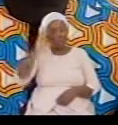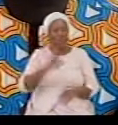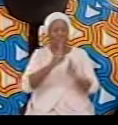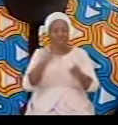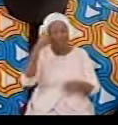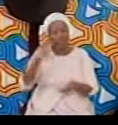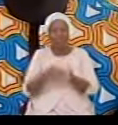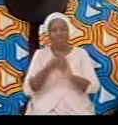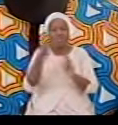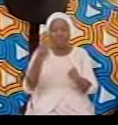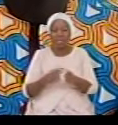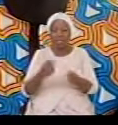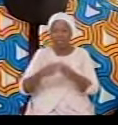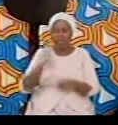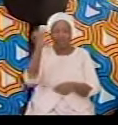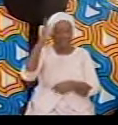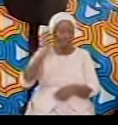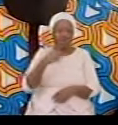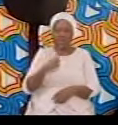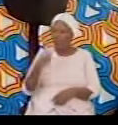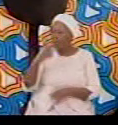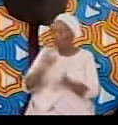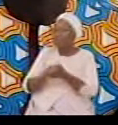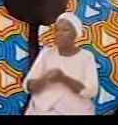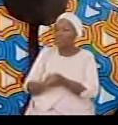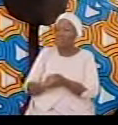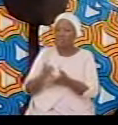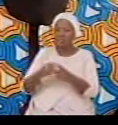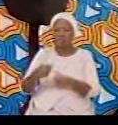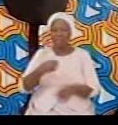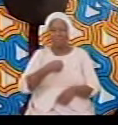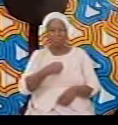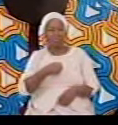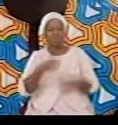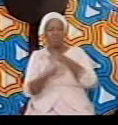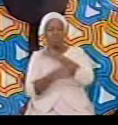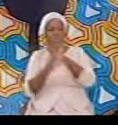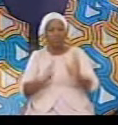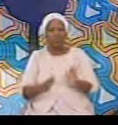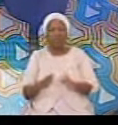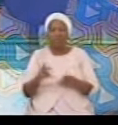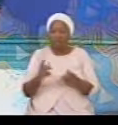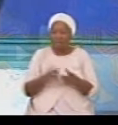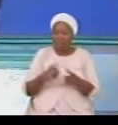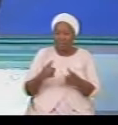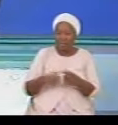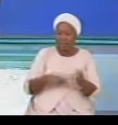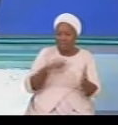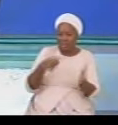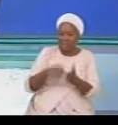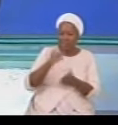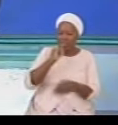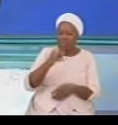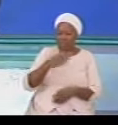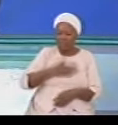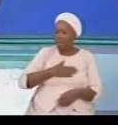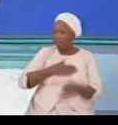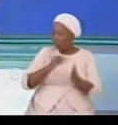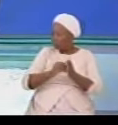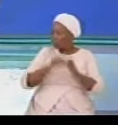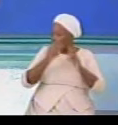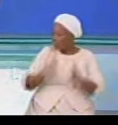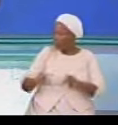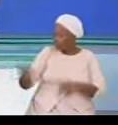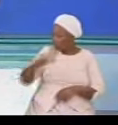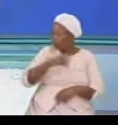grace will say, who is that? He said, I'm a tempter. And this is my victim. I used to tell